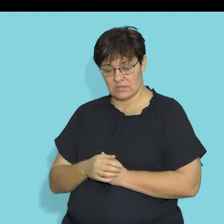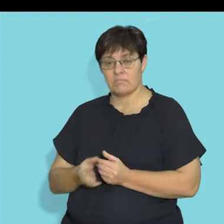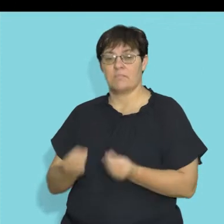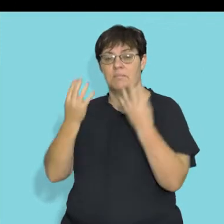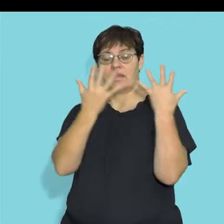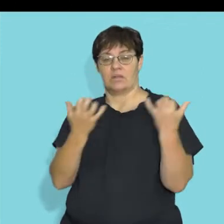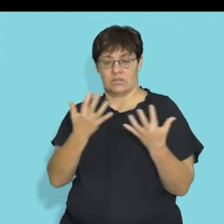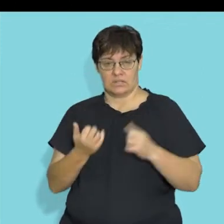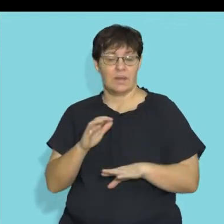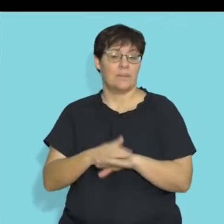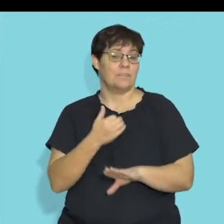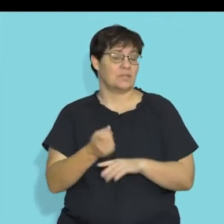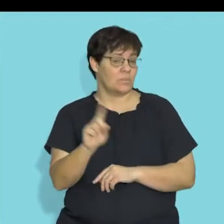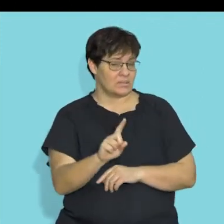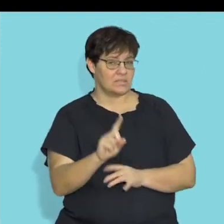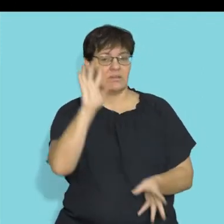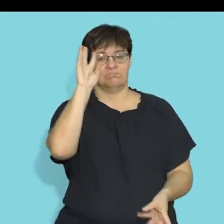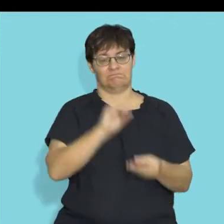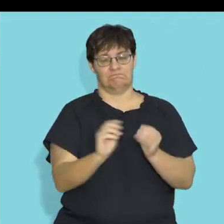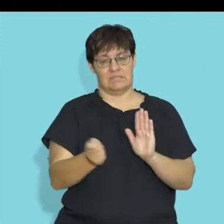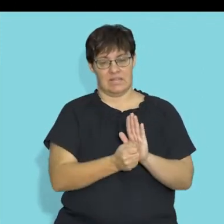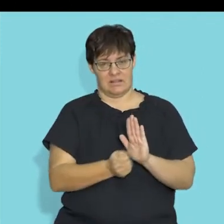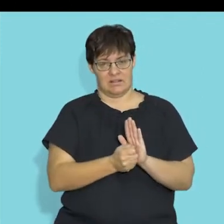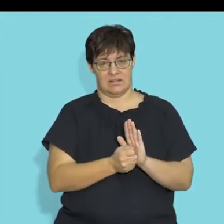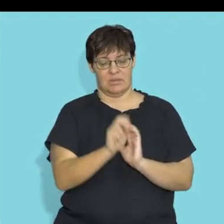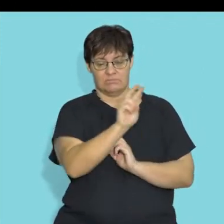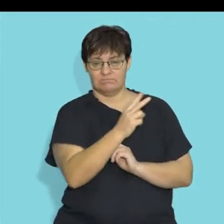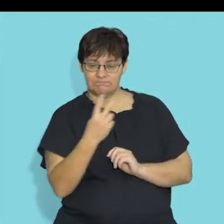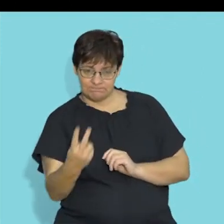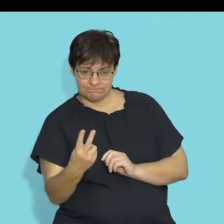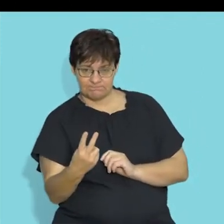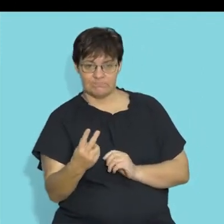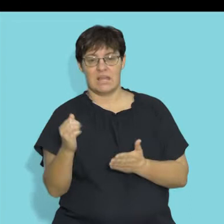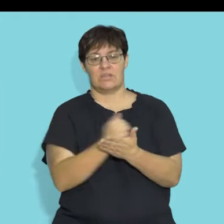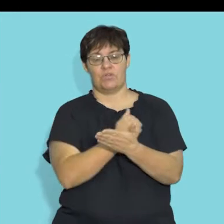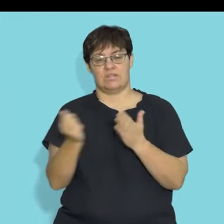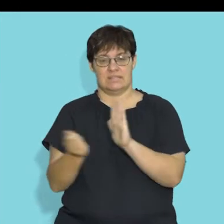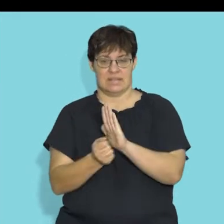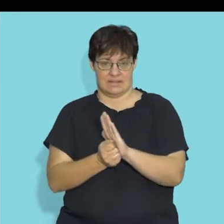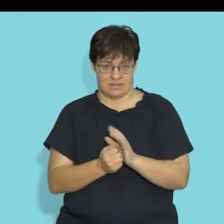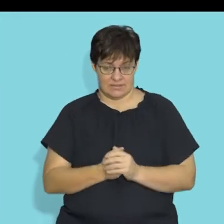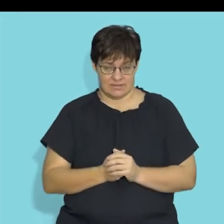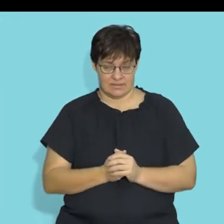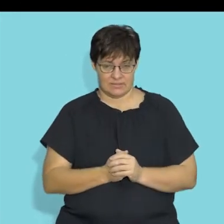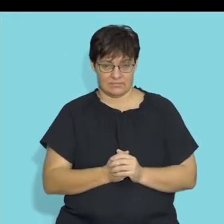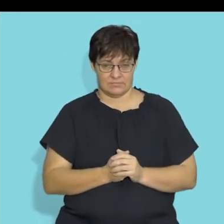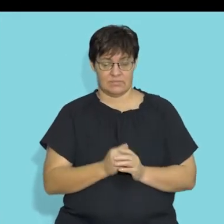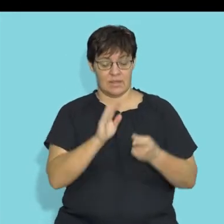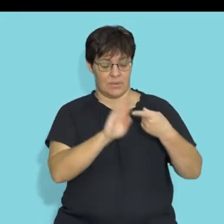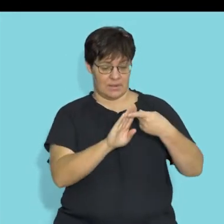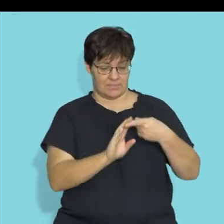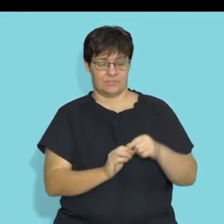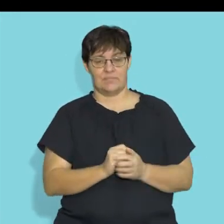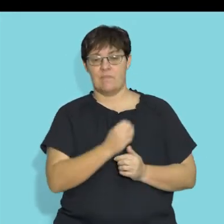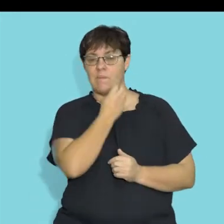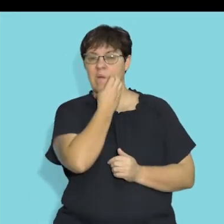Rand that I had to calculate based on my total sales being converted then to credit sales. Okay, step number